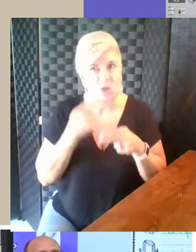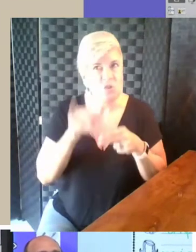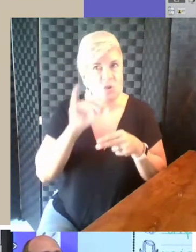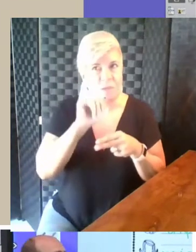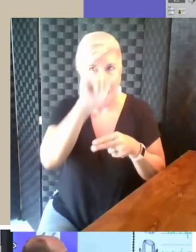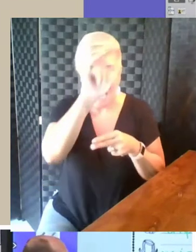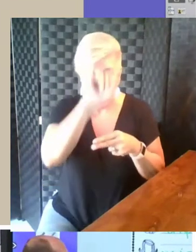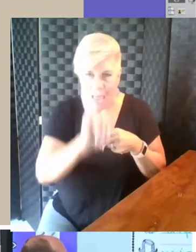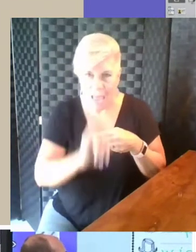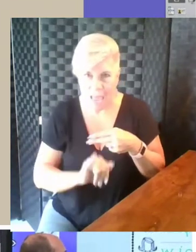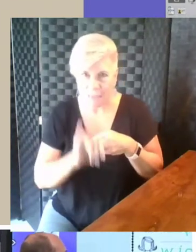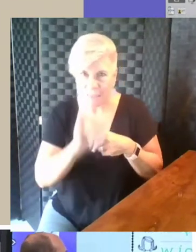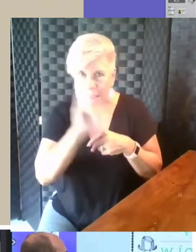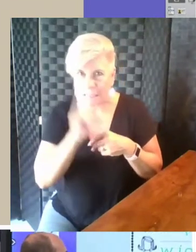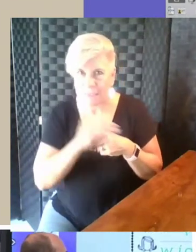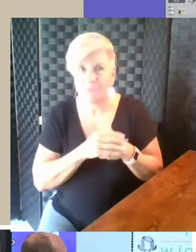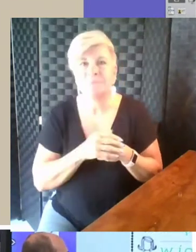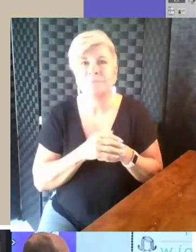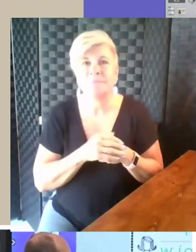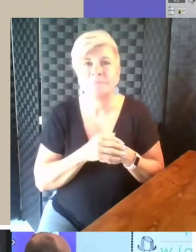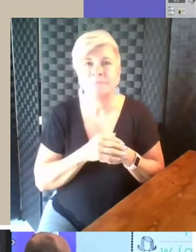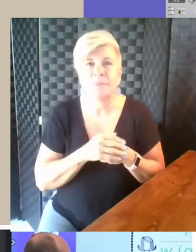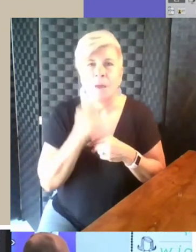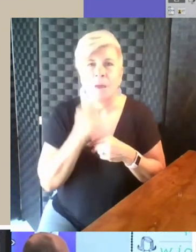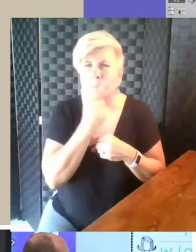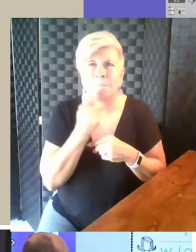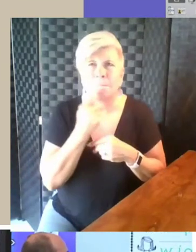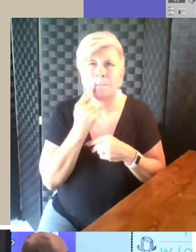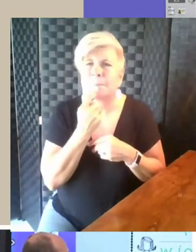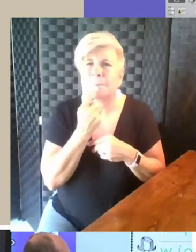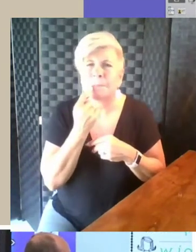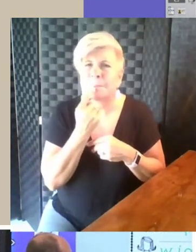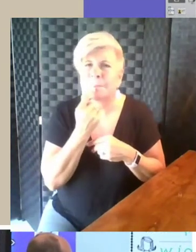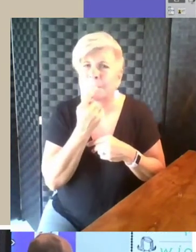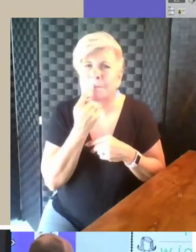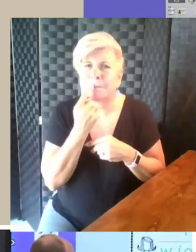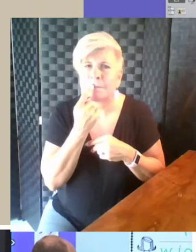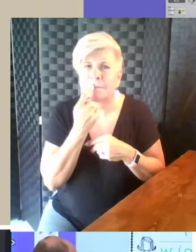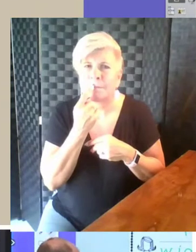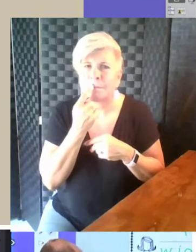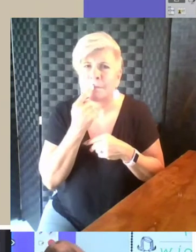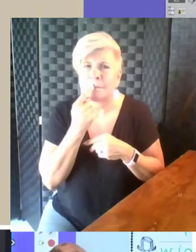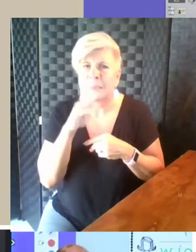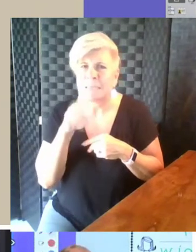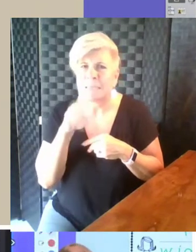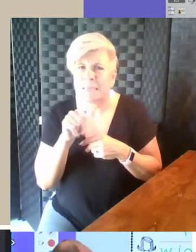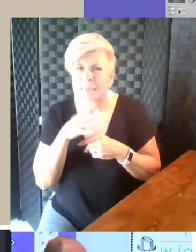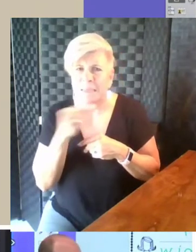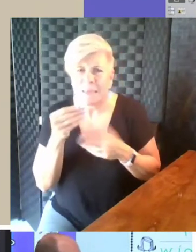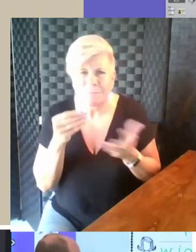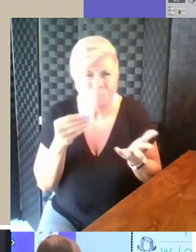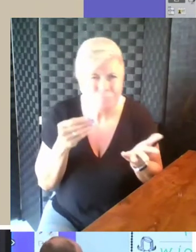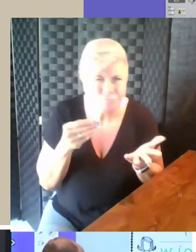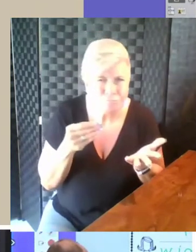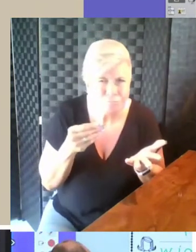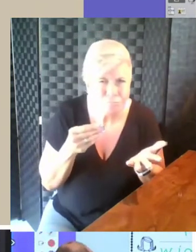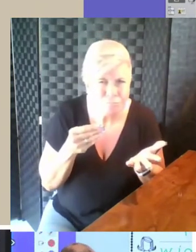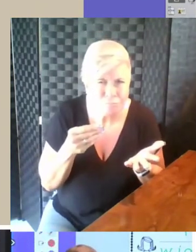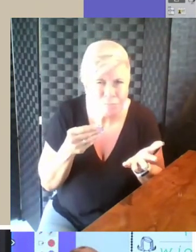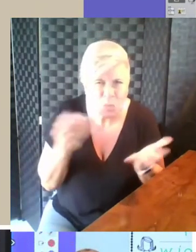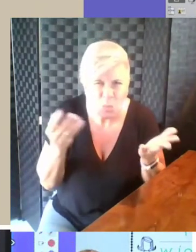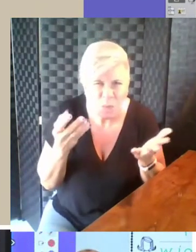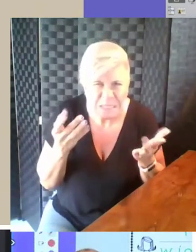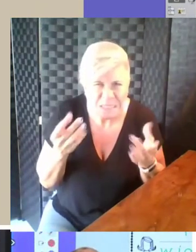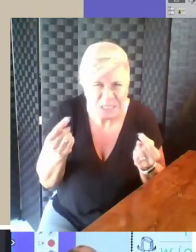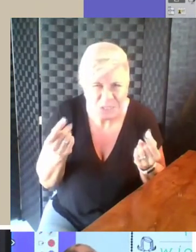go I. Let's keep going. I see lip, a kit, and oh, he's hard to tell what he's up